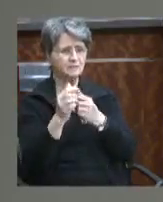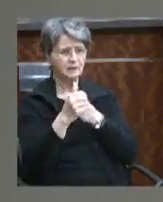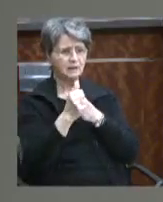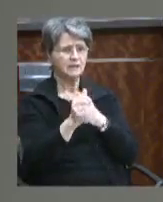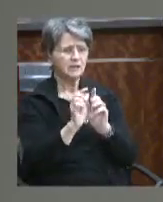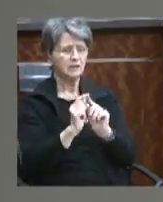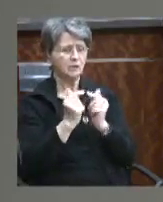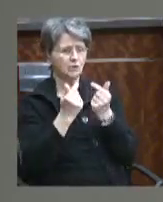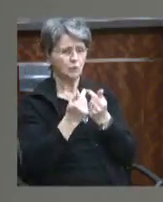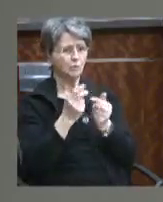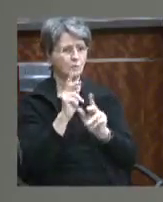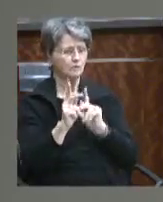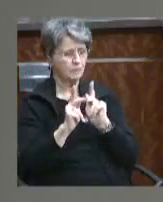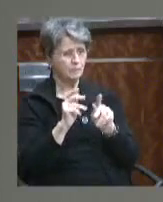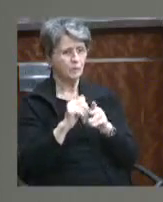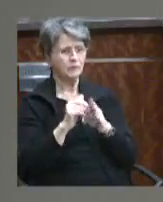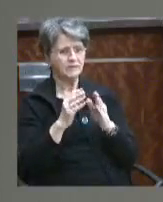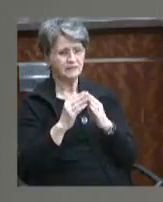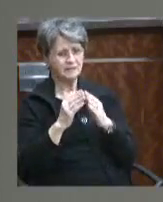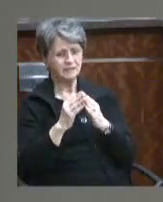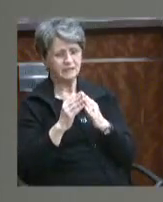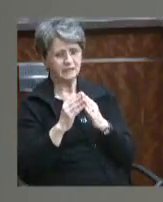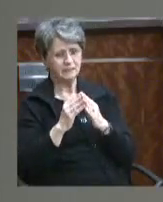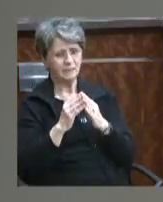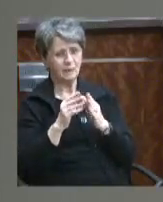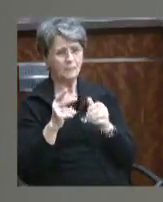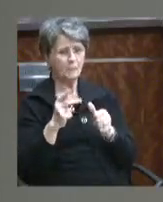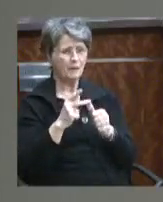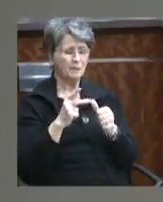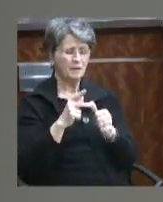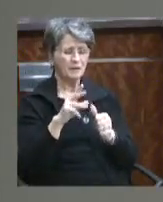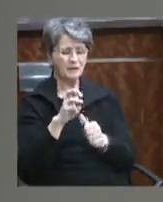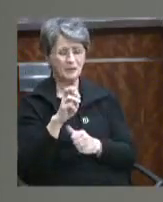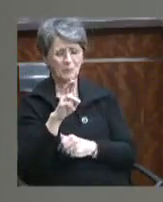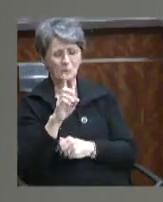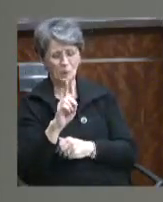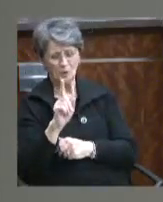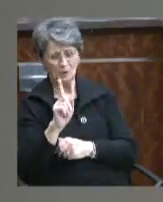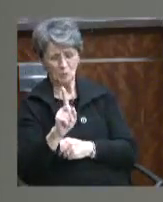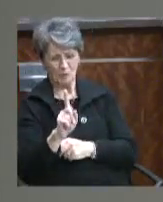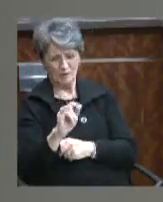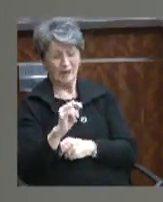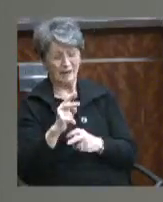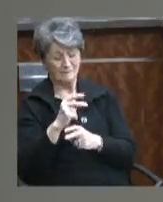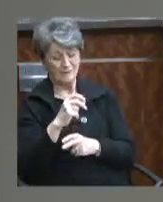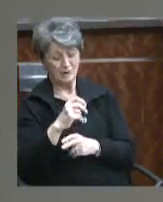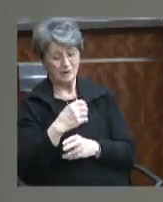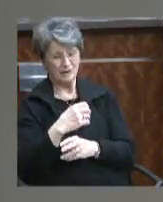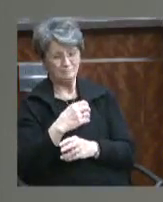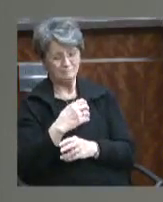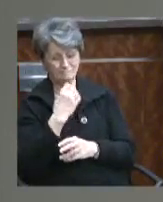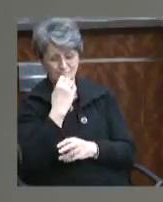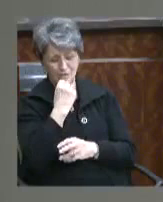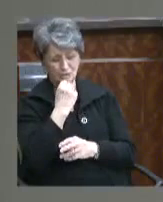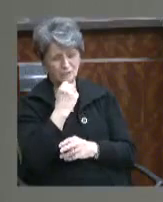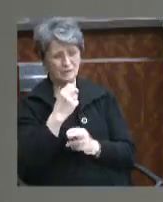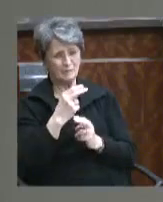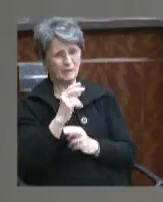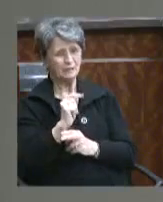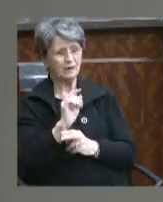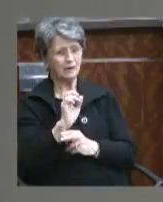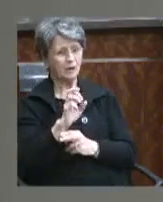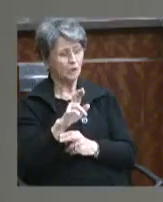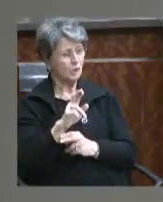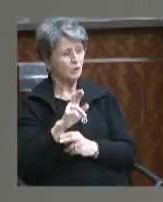city, mainly in Ward 1, which I'm very passionate about. And she and her group have been meeting on a